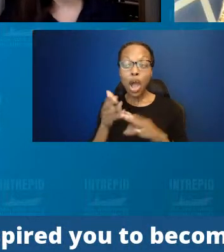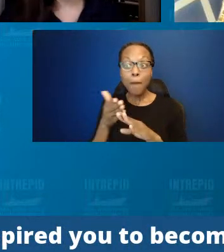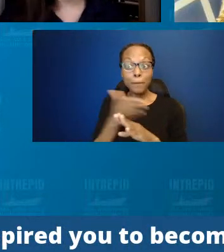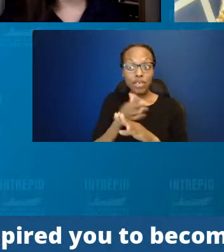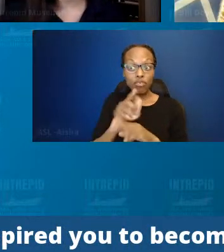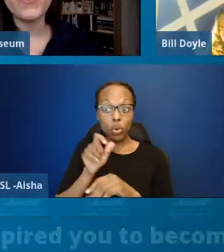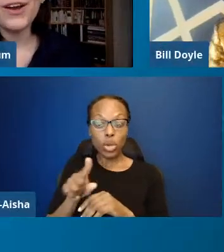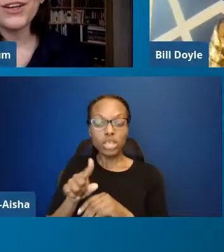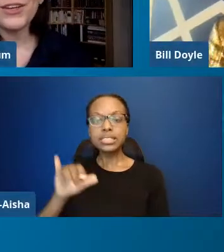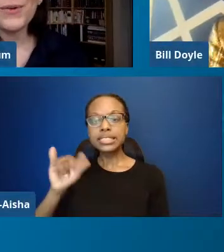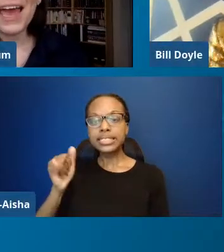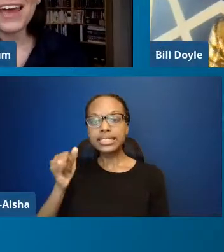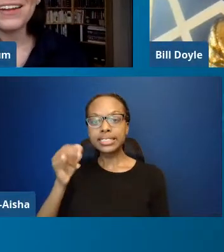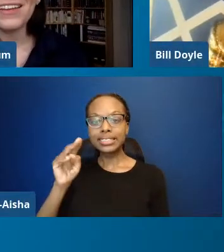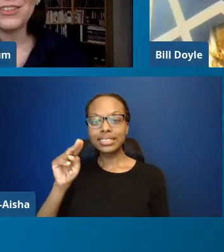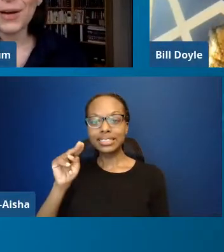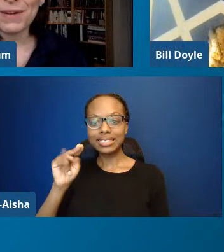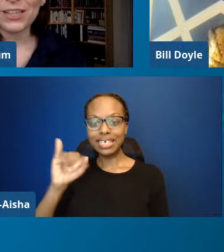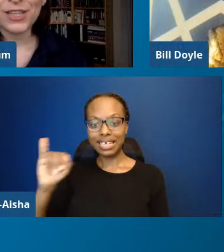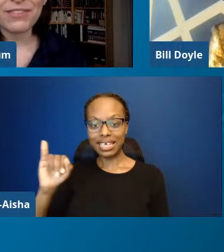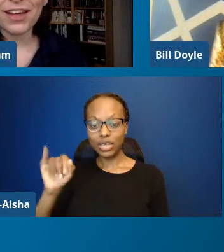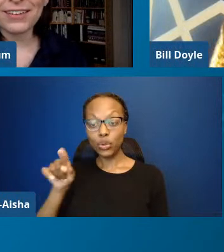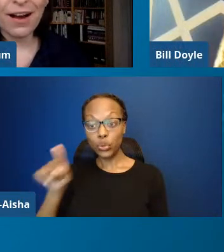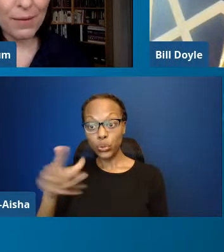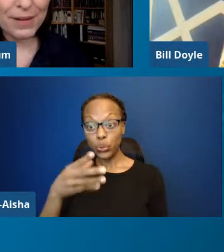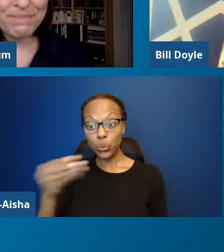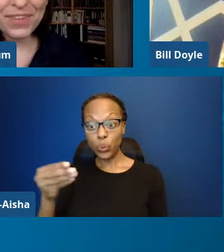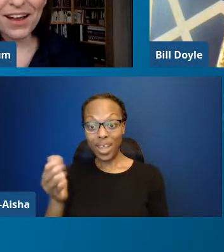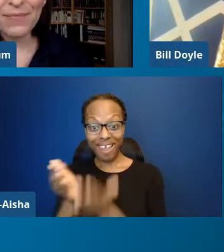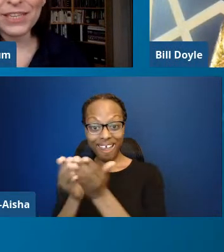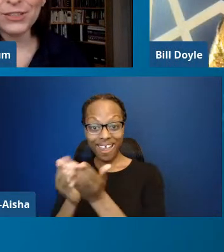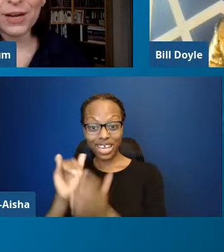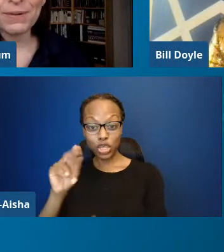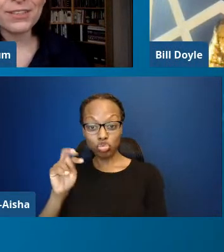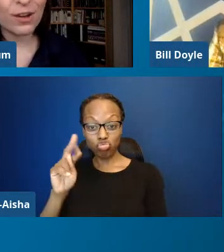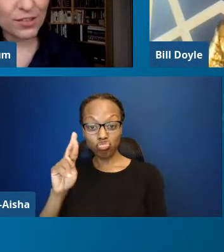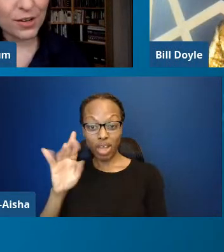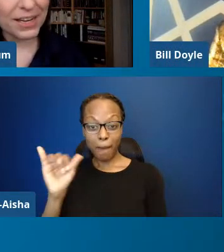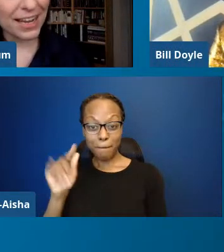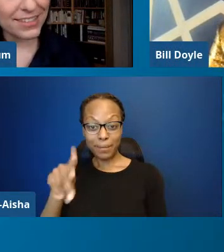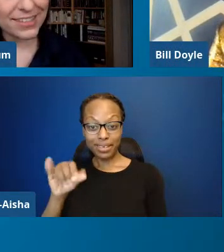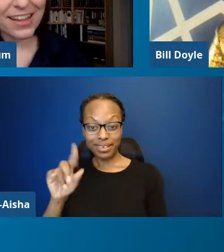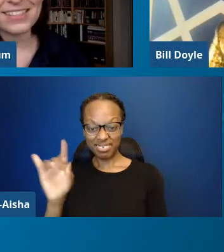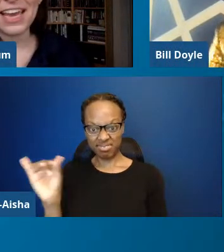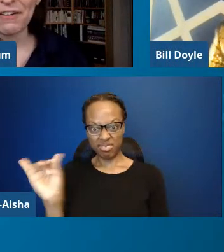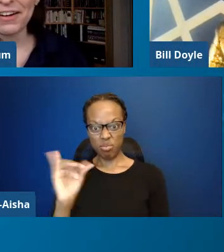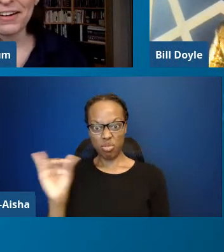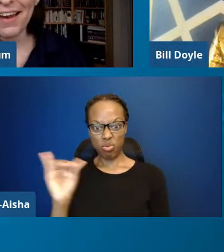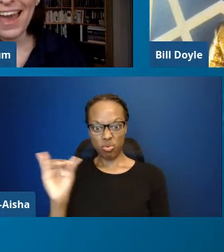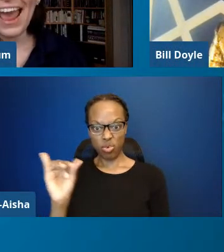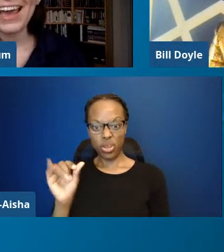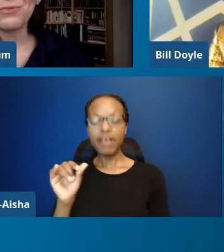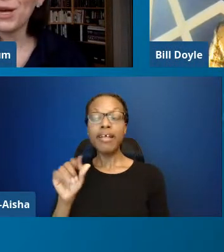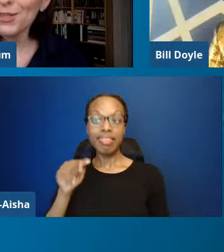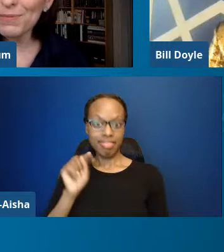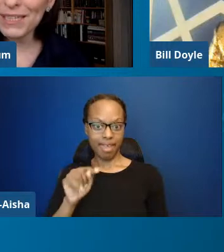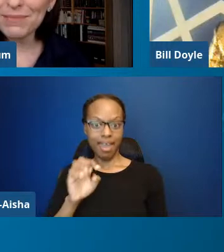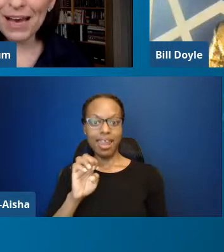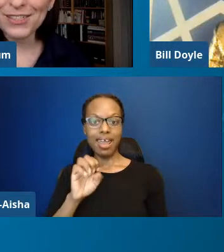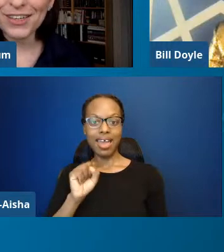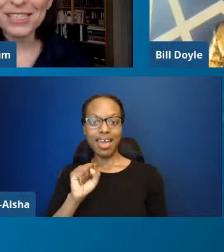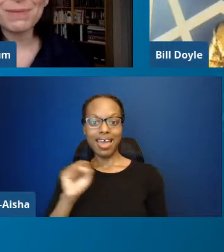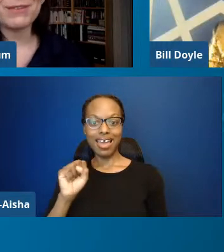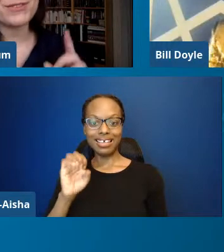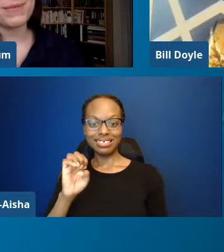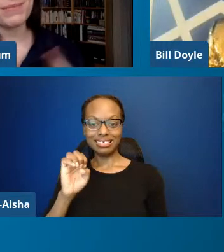the questions, Jenny, you and the Intrepid actually have a lot in common. The Intrepid is also an Essex class carrier, and we also picked